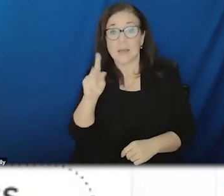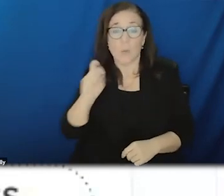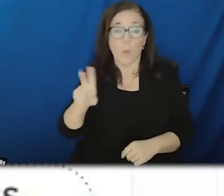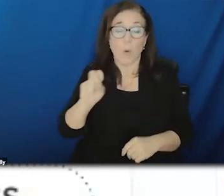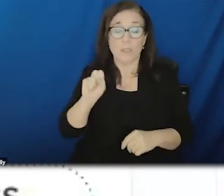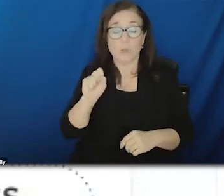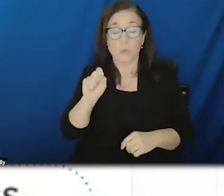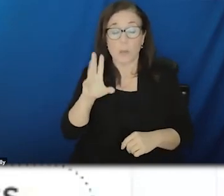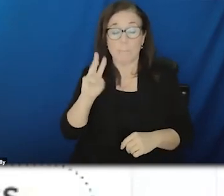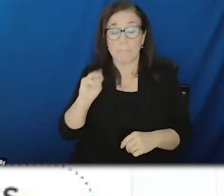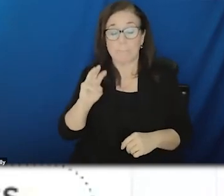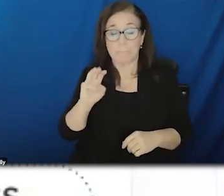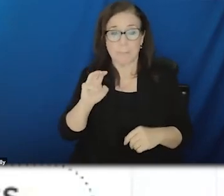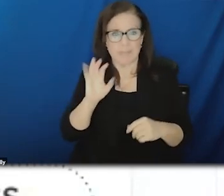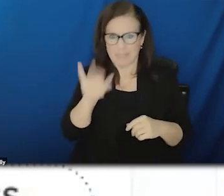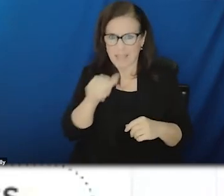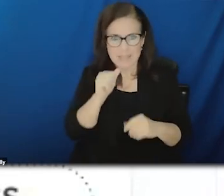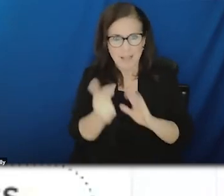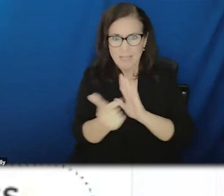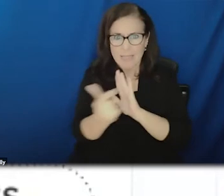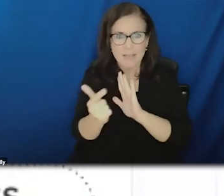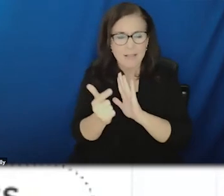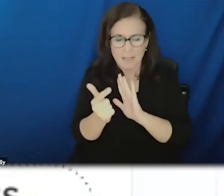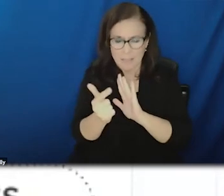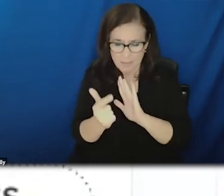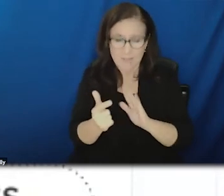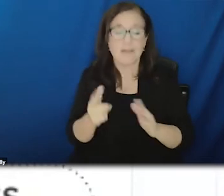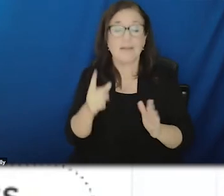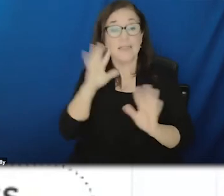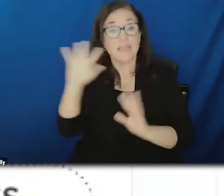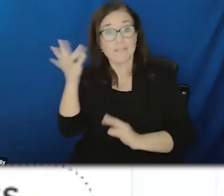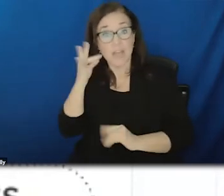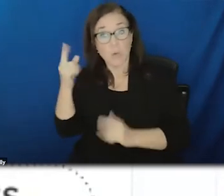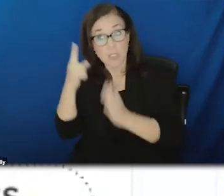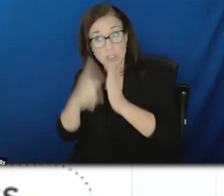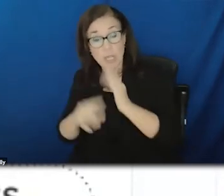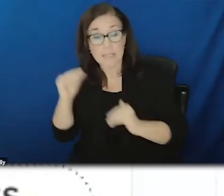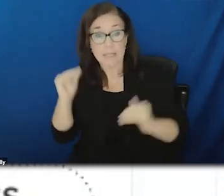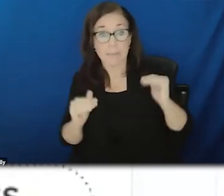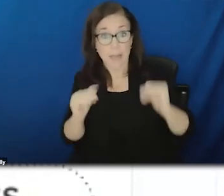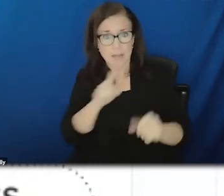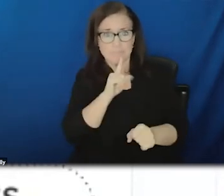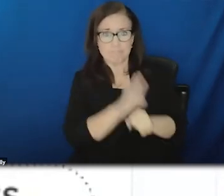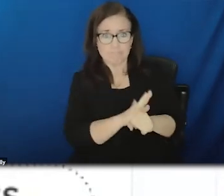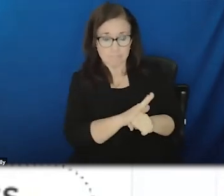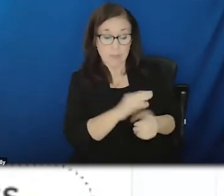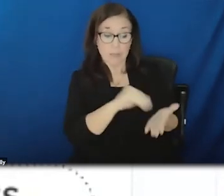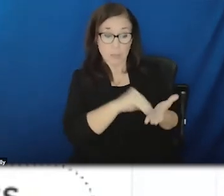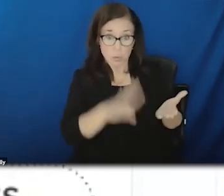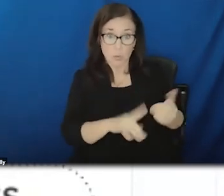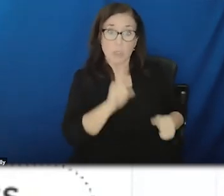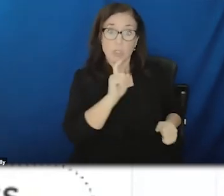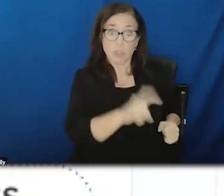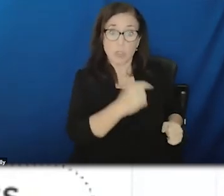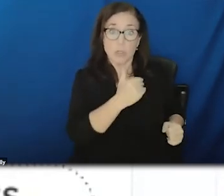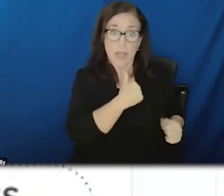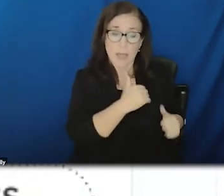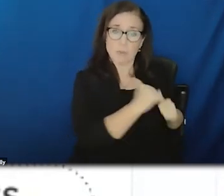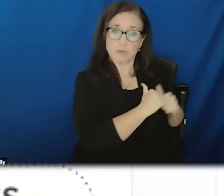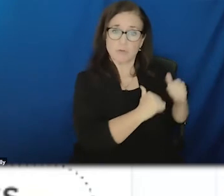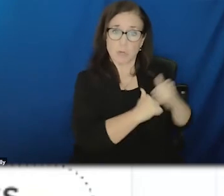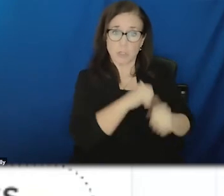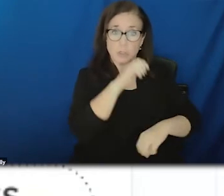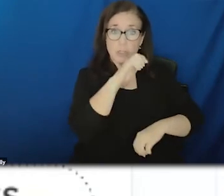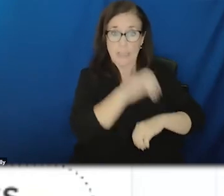Legislation and state and federal checks and balances ensure that students receive at minimum a structured English